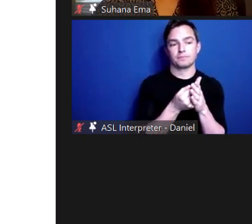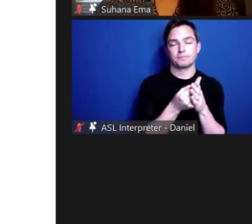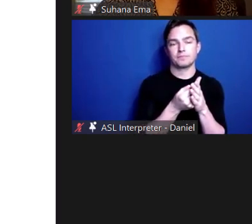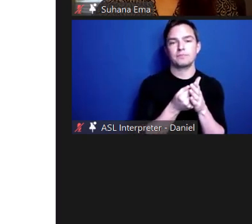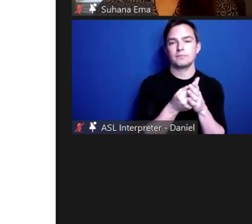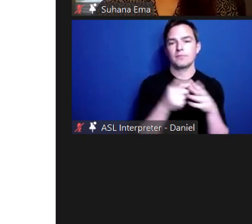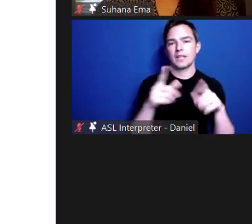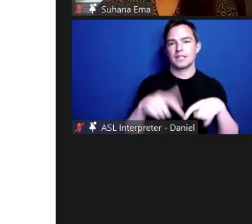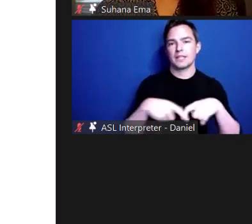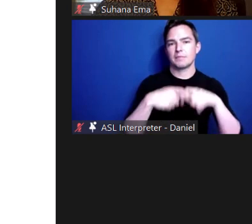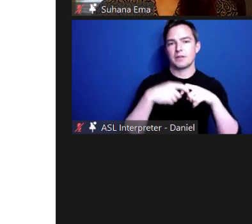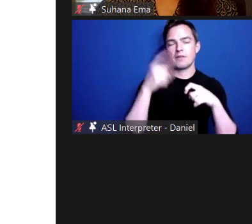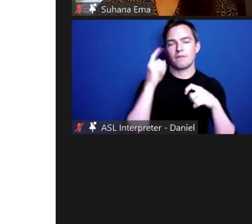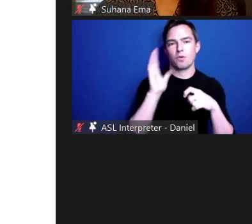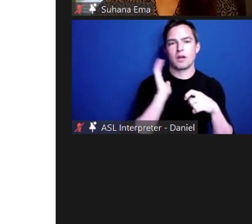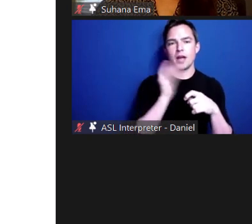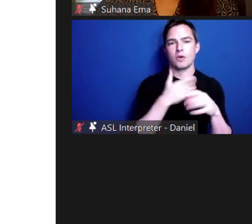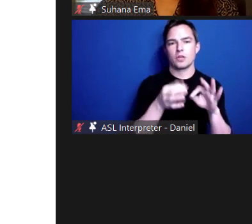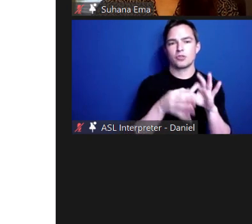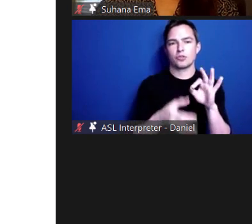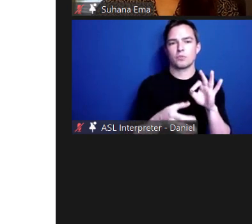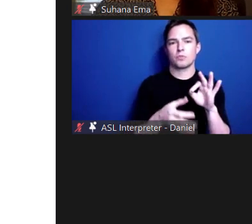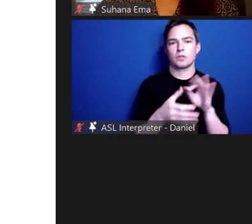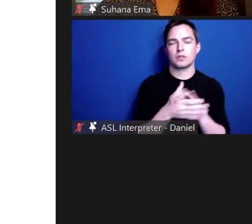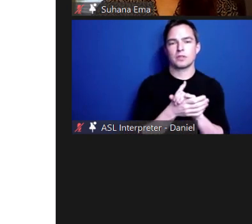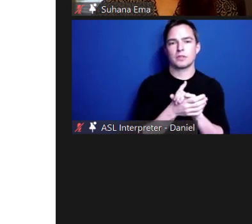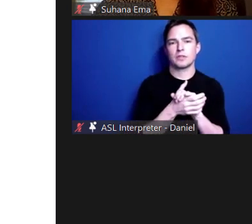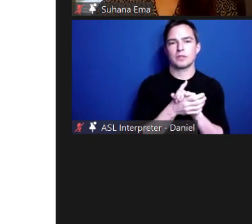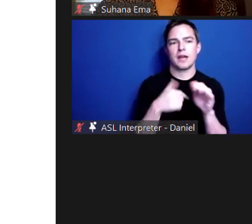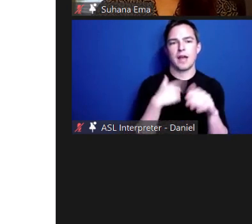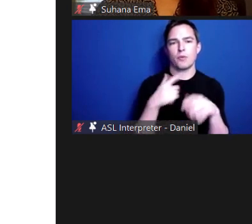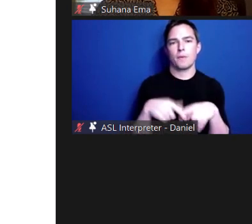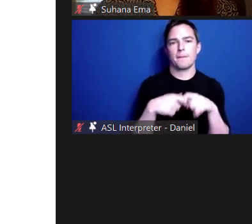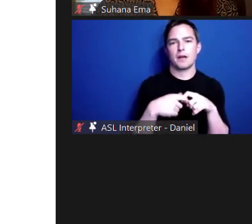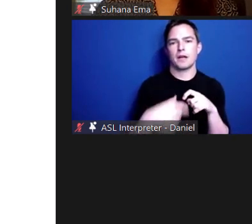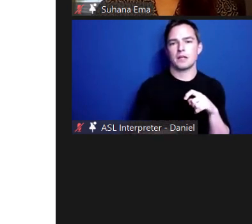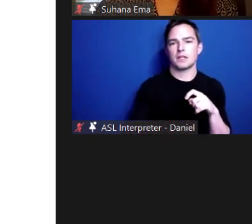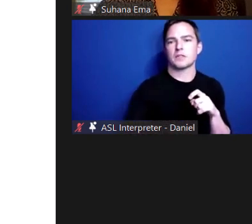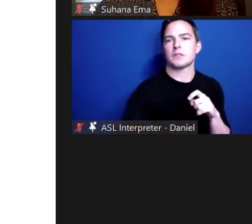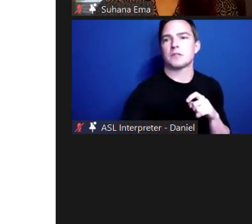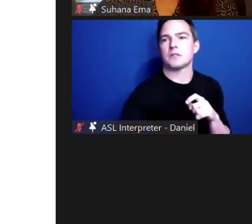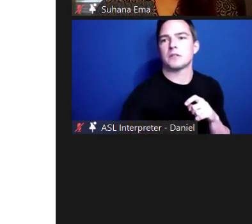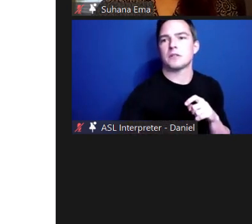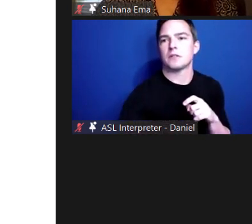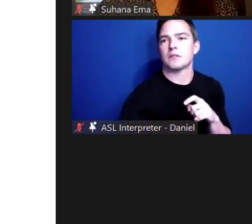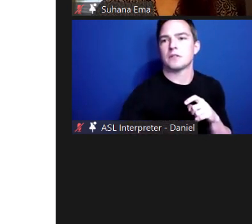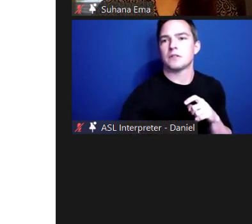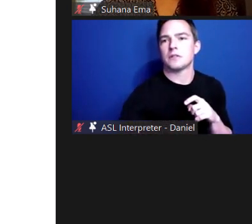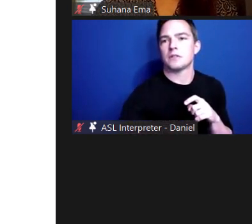suspended for our interpreter. So I'm going to pause for a moment.